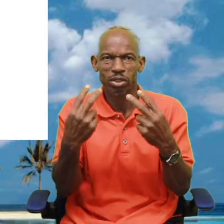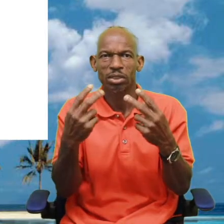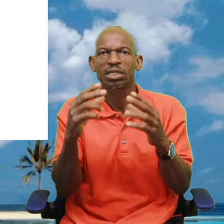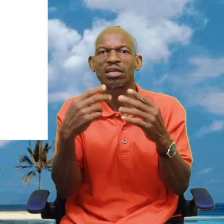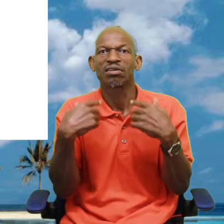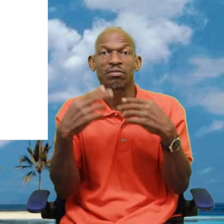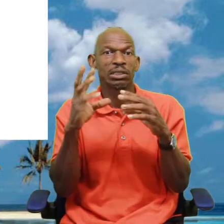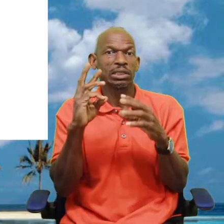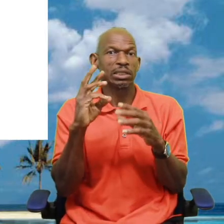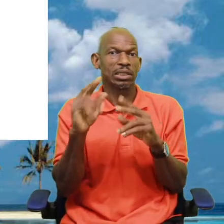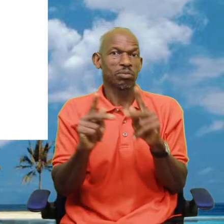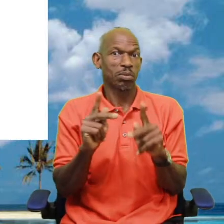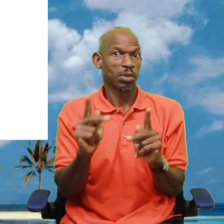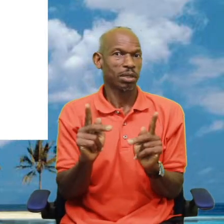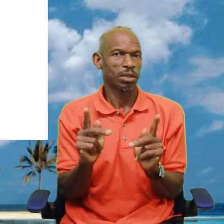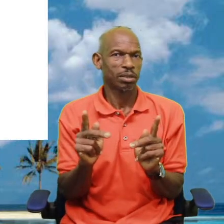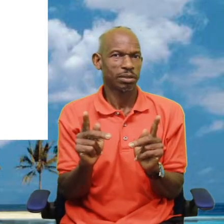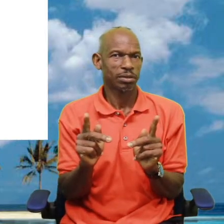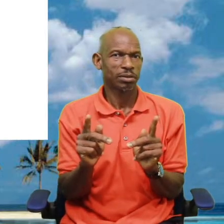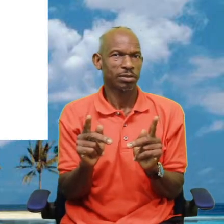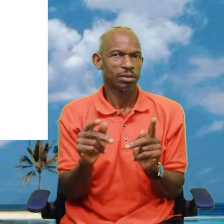Donna,